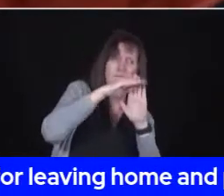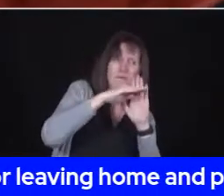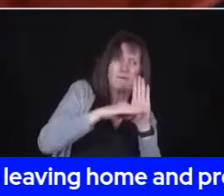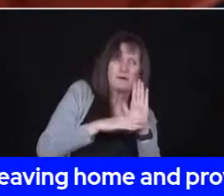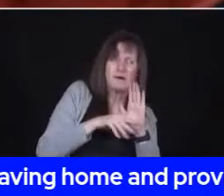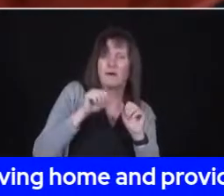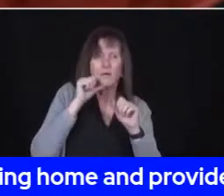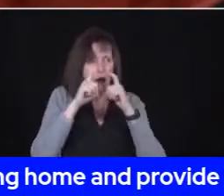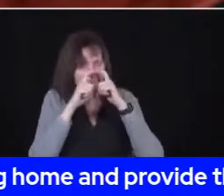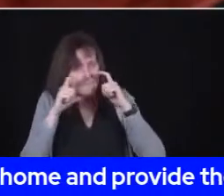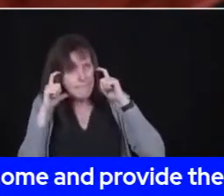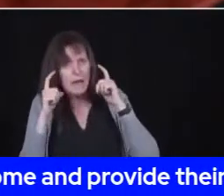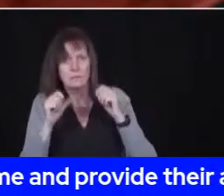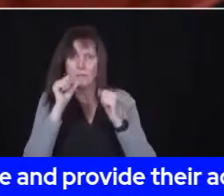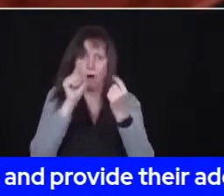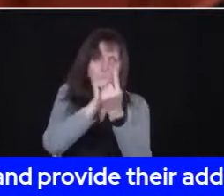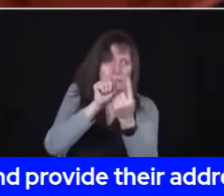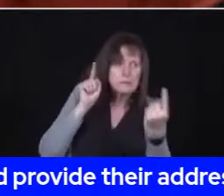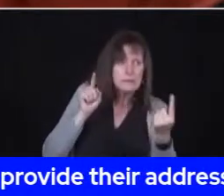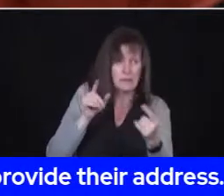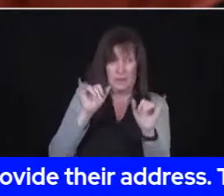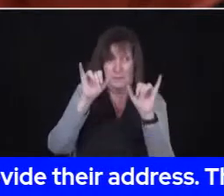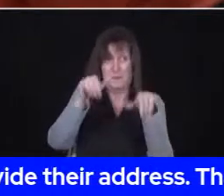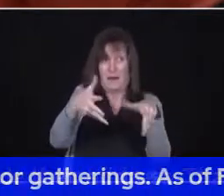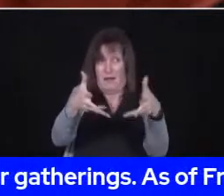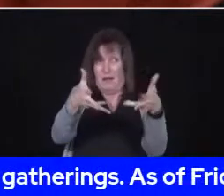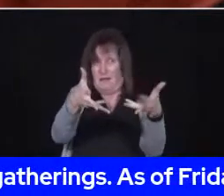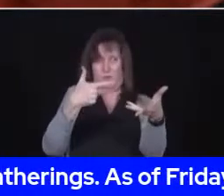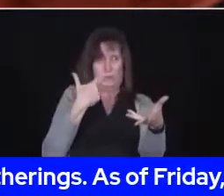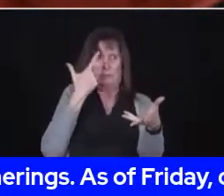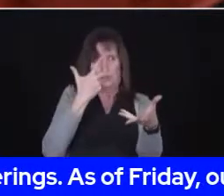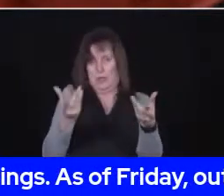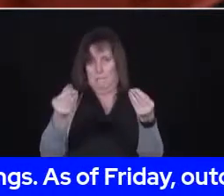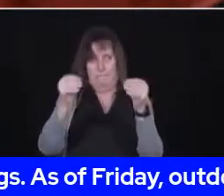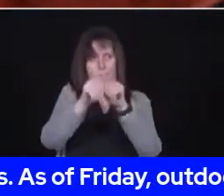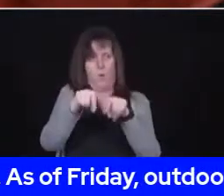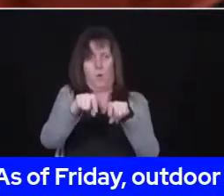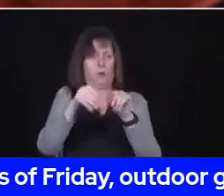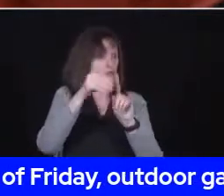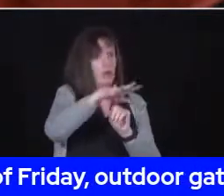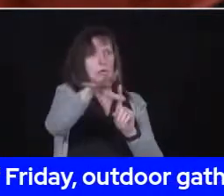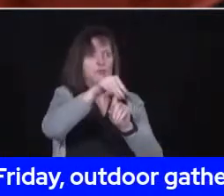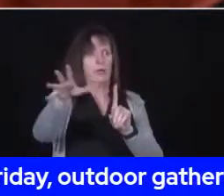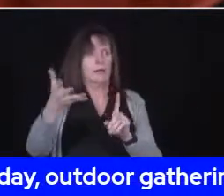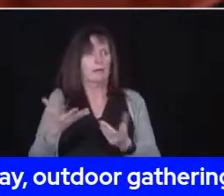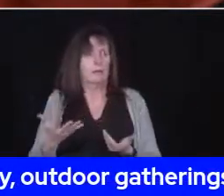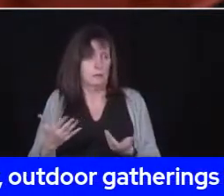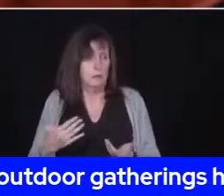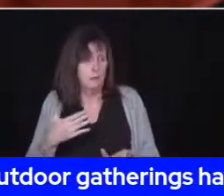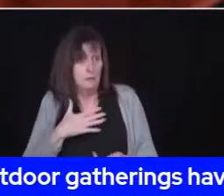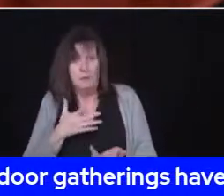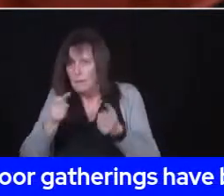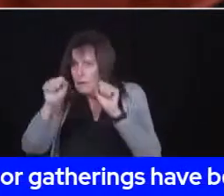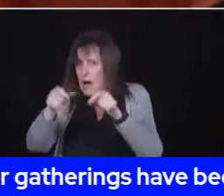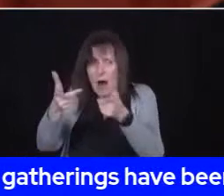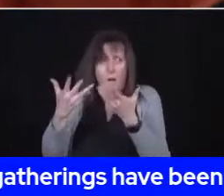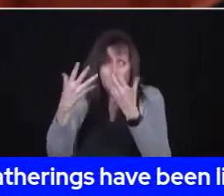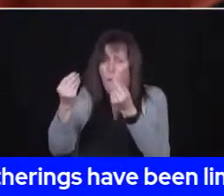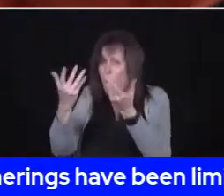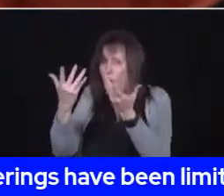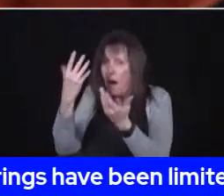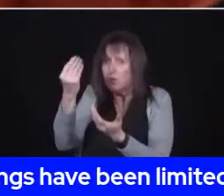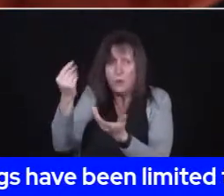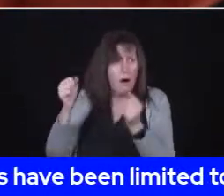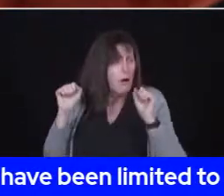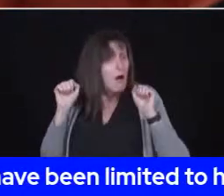on. That's how we're seeing this increased transmission. So yes, please go ahead, go outside and exercise. People need to walk their dogs.